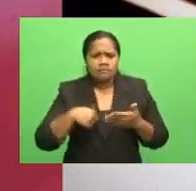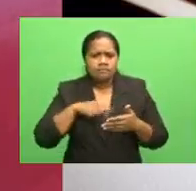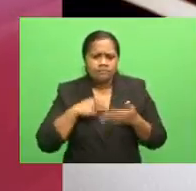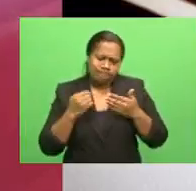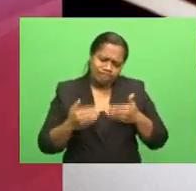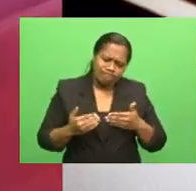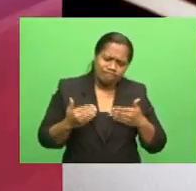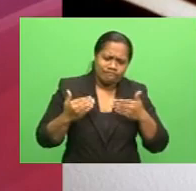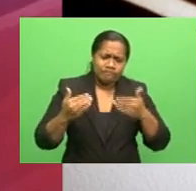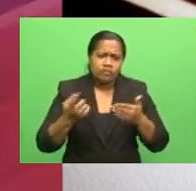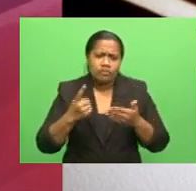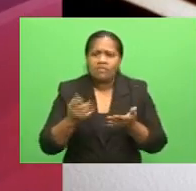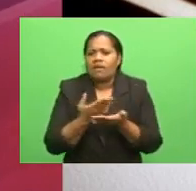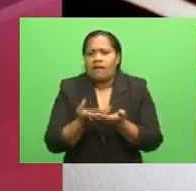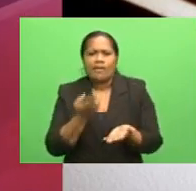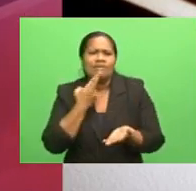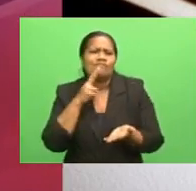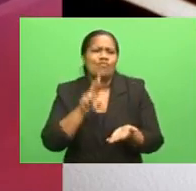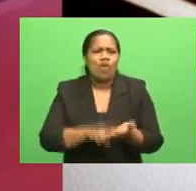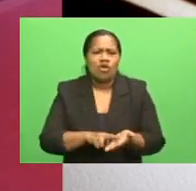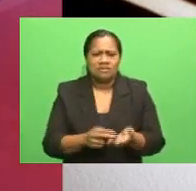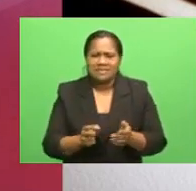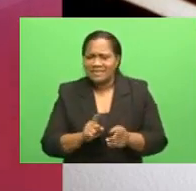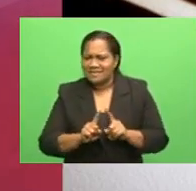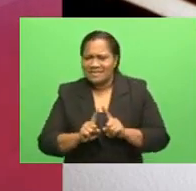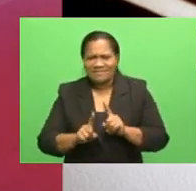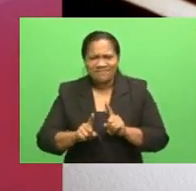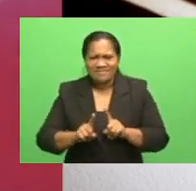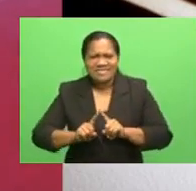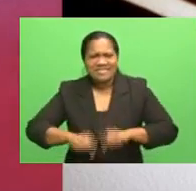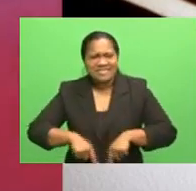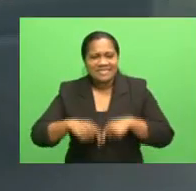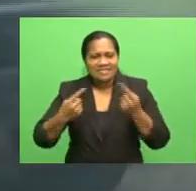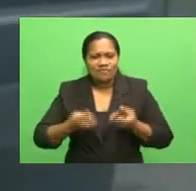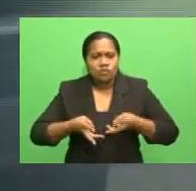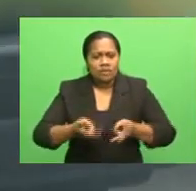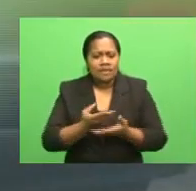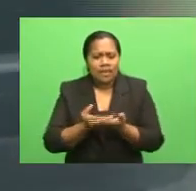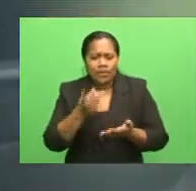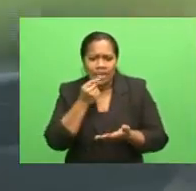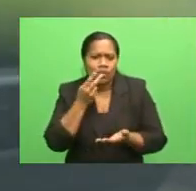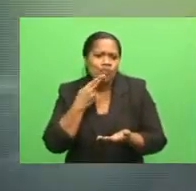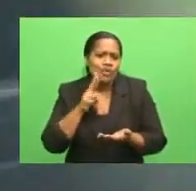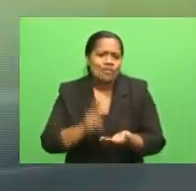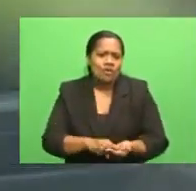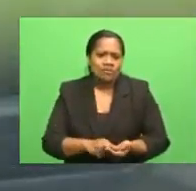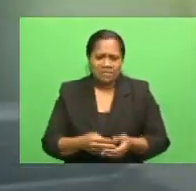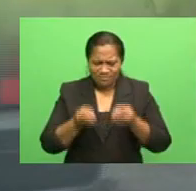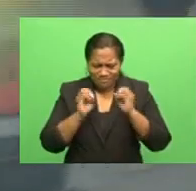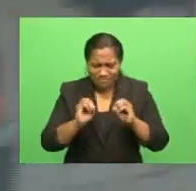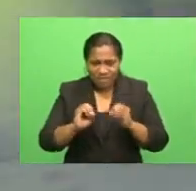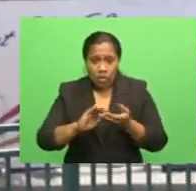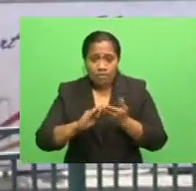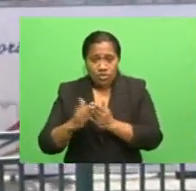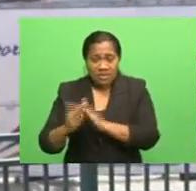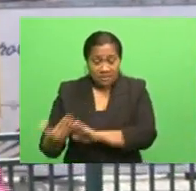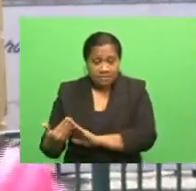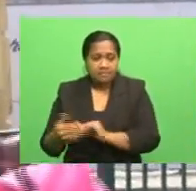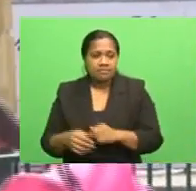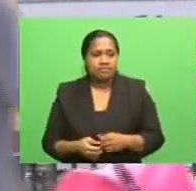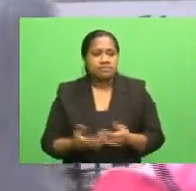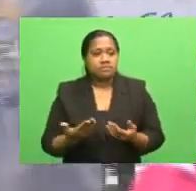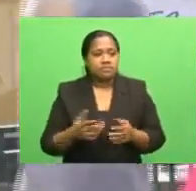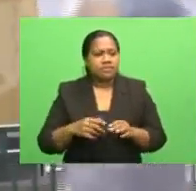establishing reporting mechanisms. And, you know, educating communities. The latest report of child trafficking and the youngest